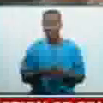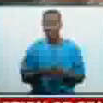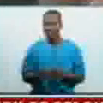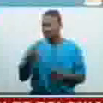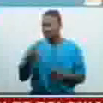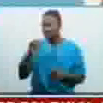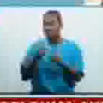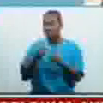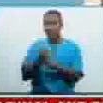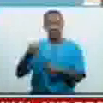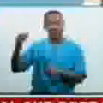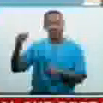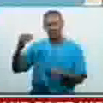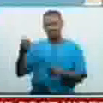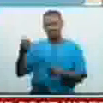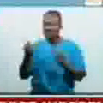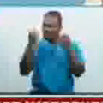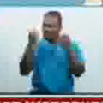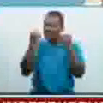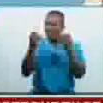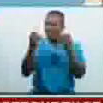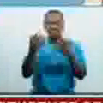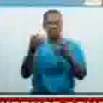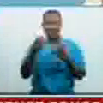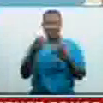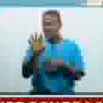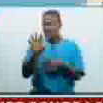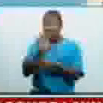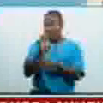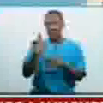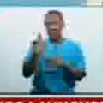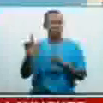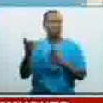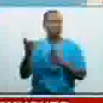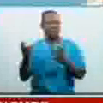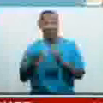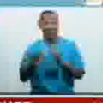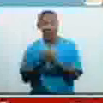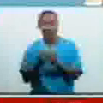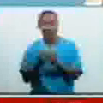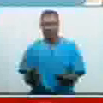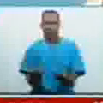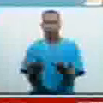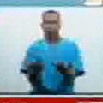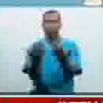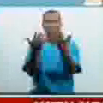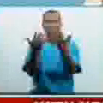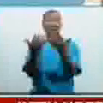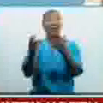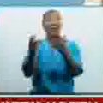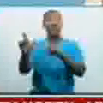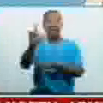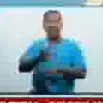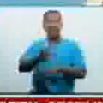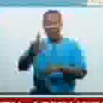ago, we lost our whole film and video library through fire, and we lost